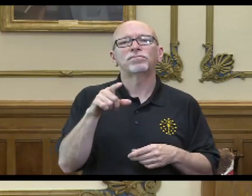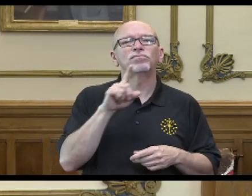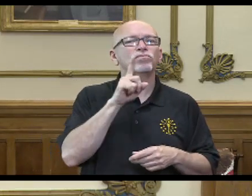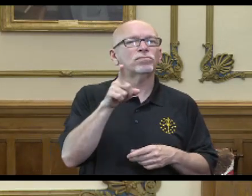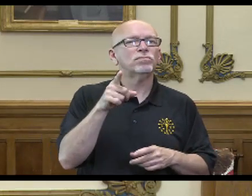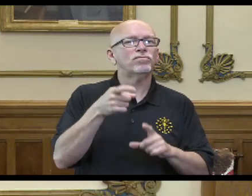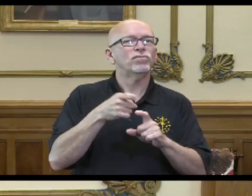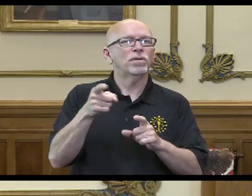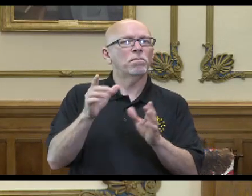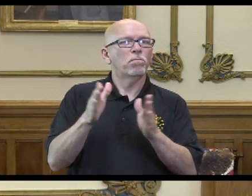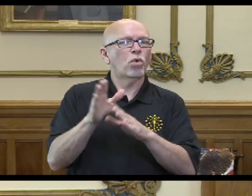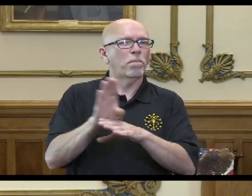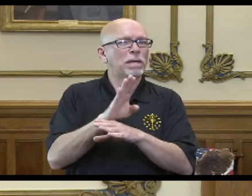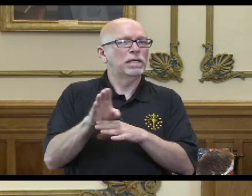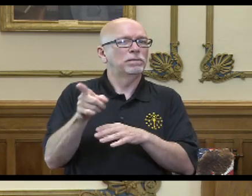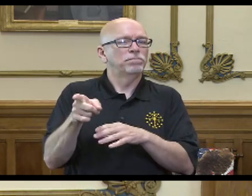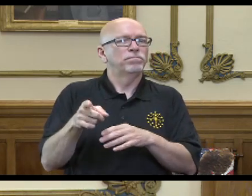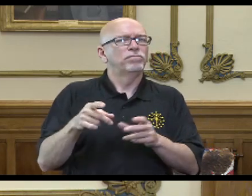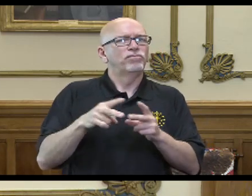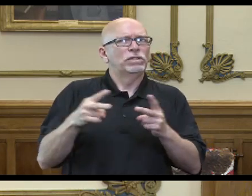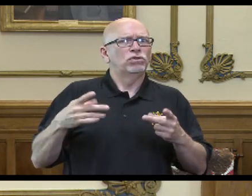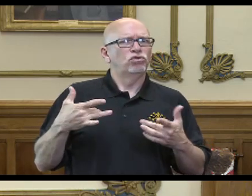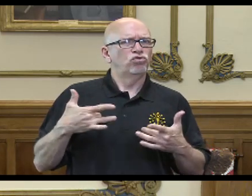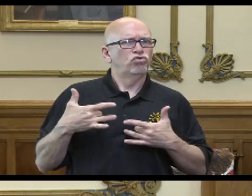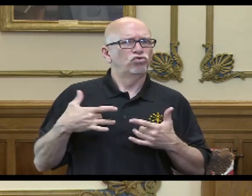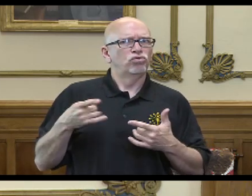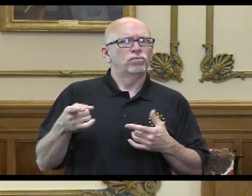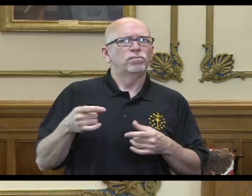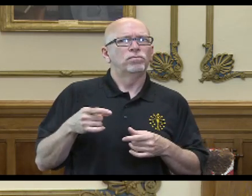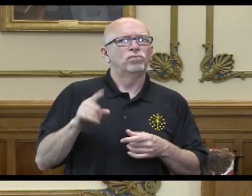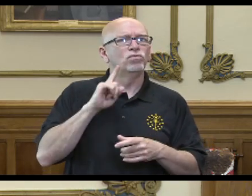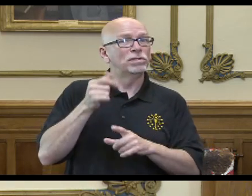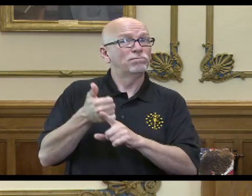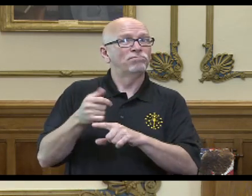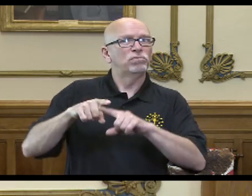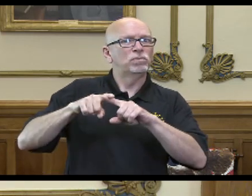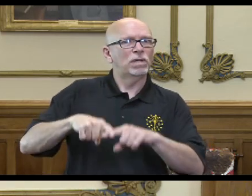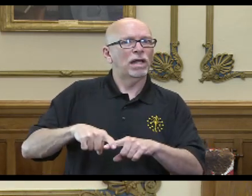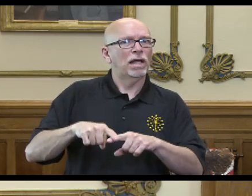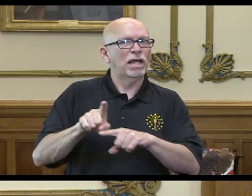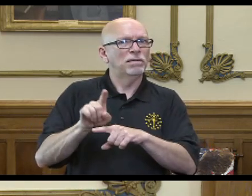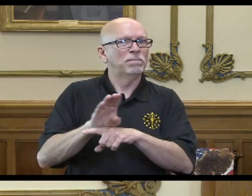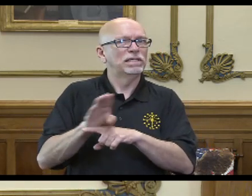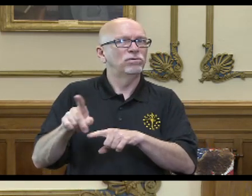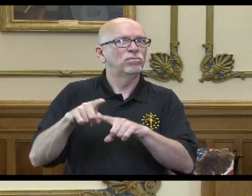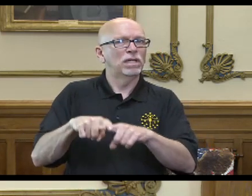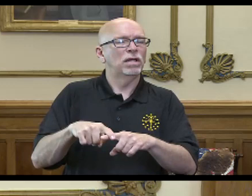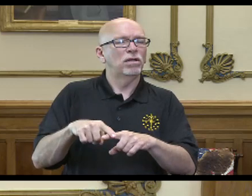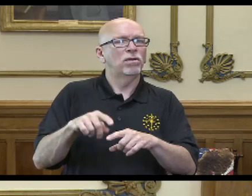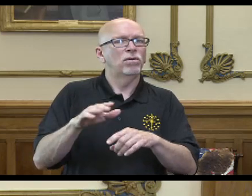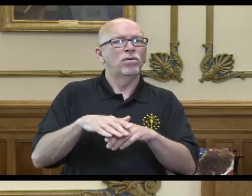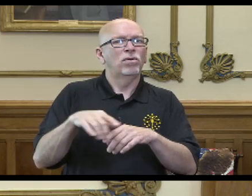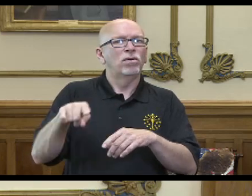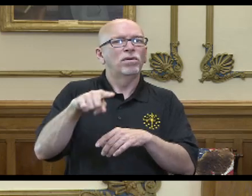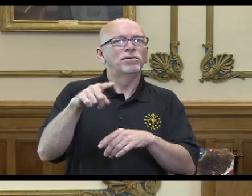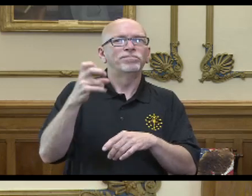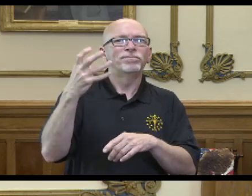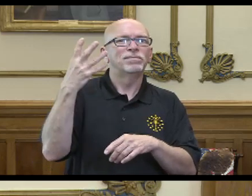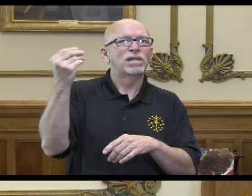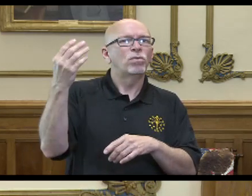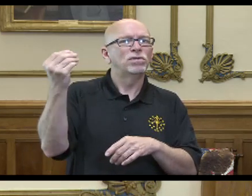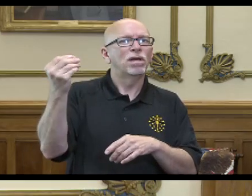came from a small business who is very concerned, very much has a business, but also relies on